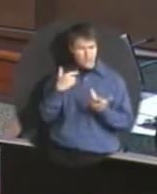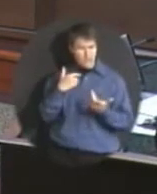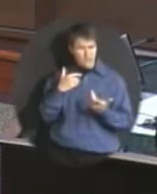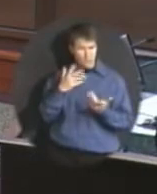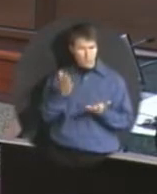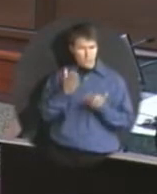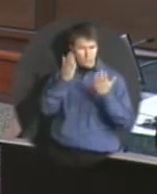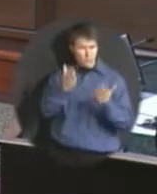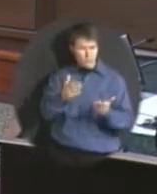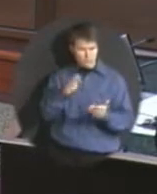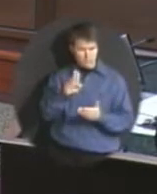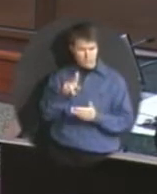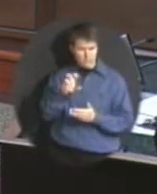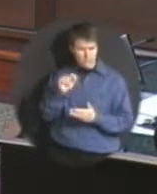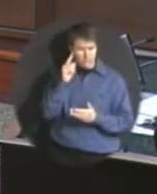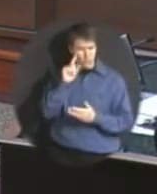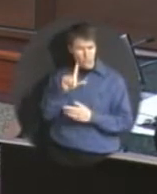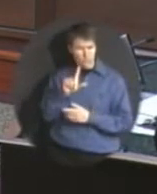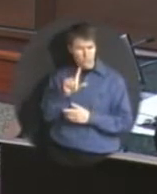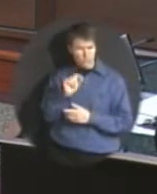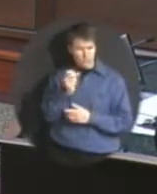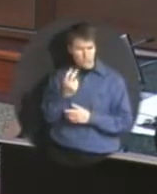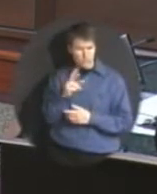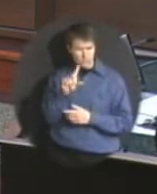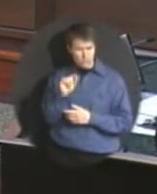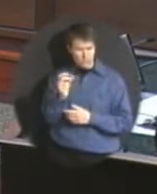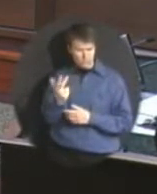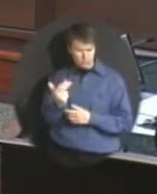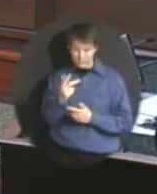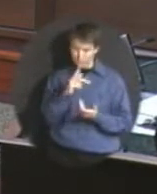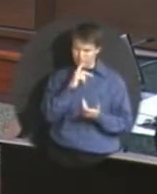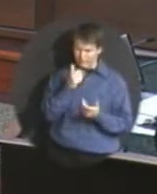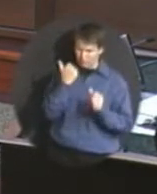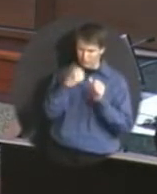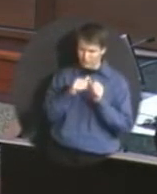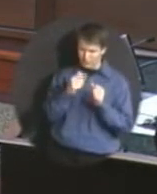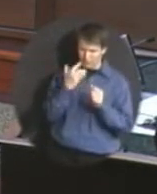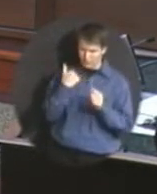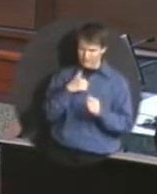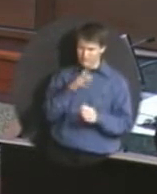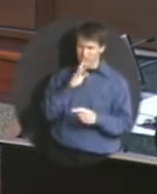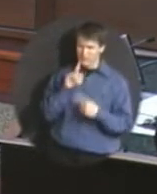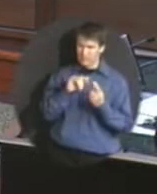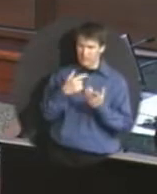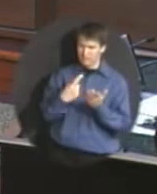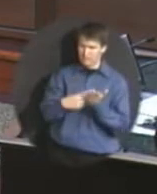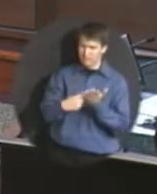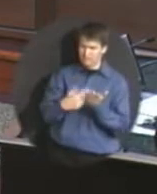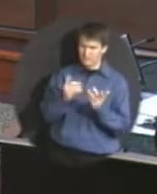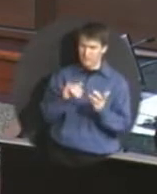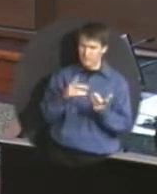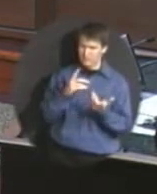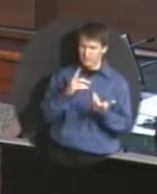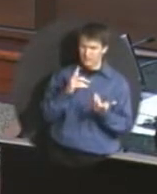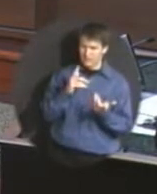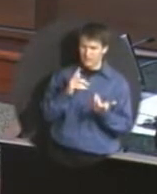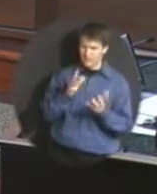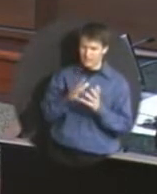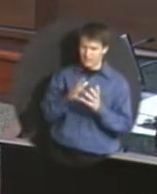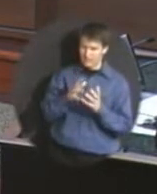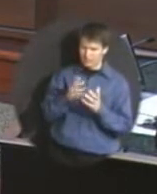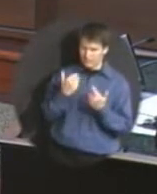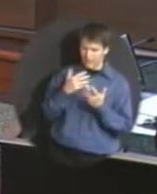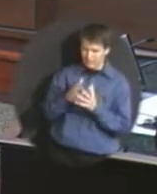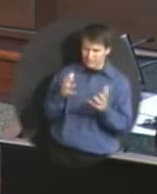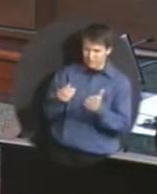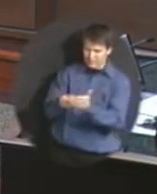budget for 12-13. Or at least I don't recall that we've reviewed that and what we can accomplish between those two sources, the bond issue